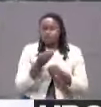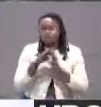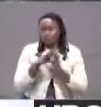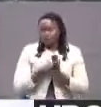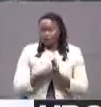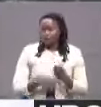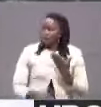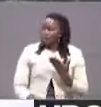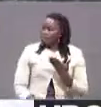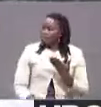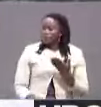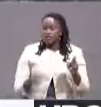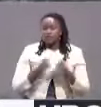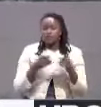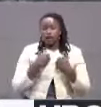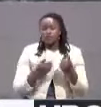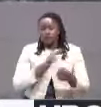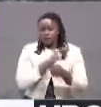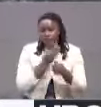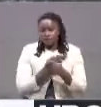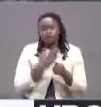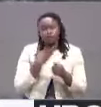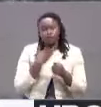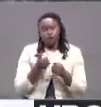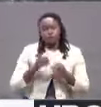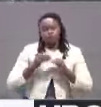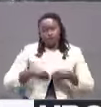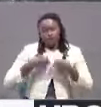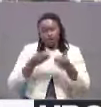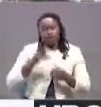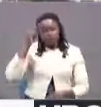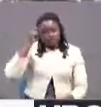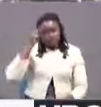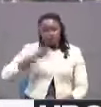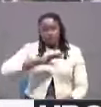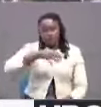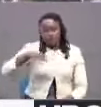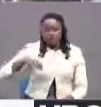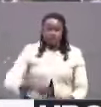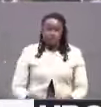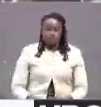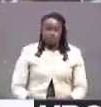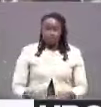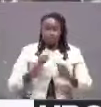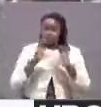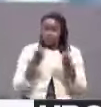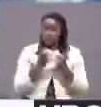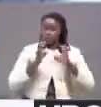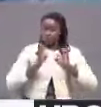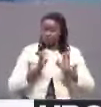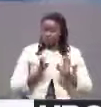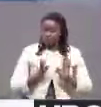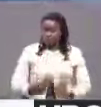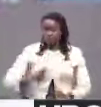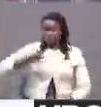capacity to Andre Foods International to scale this up across the region. Global acute malnutrition rates put the